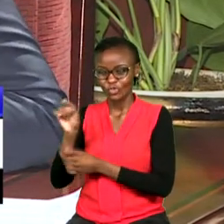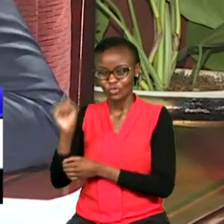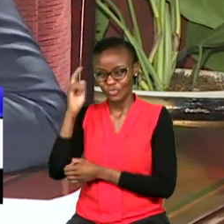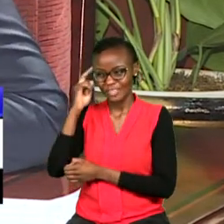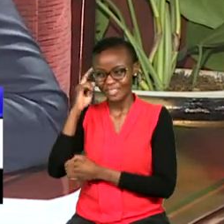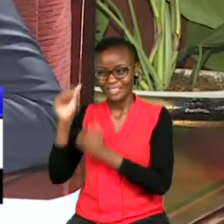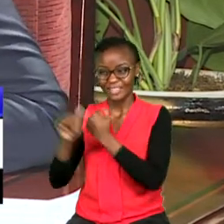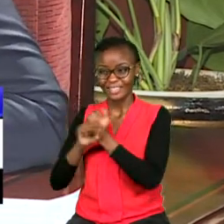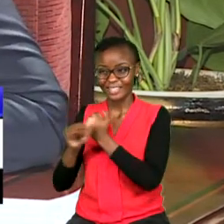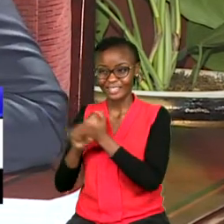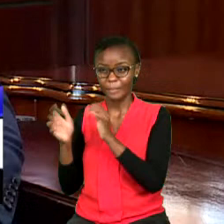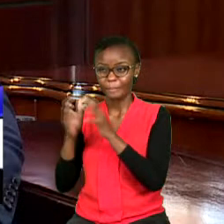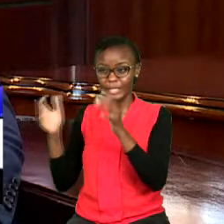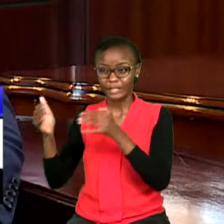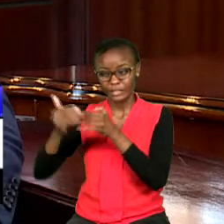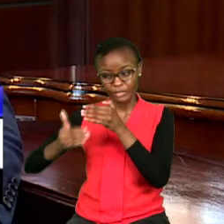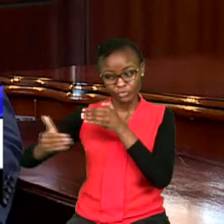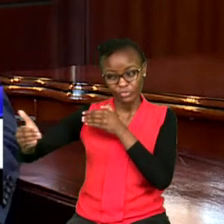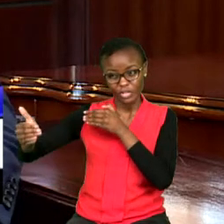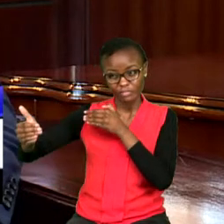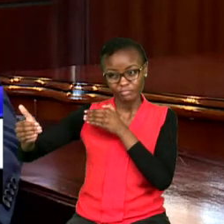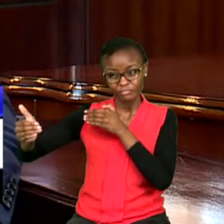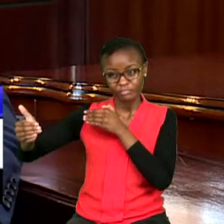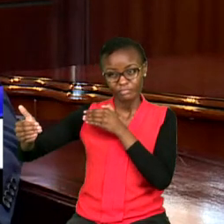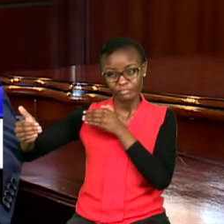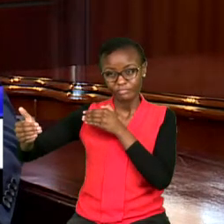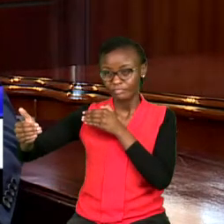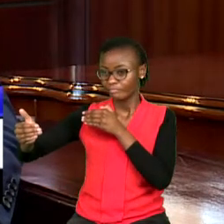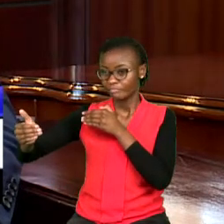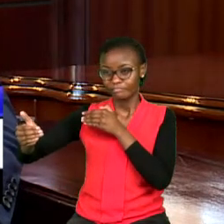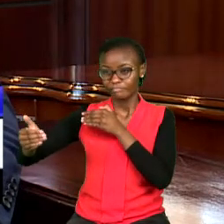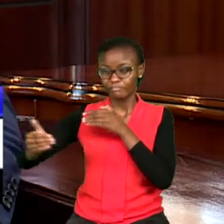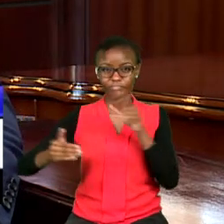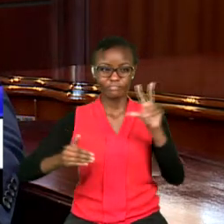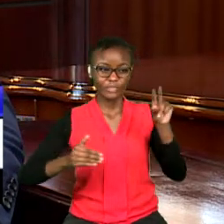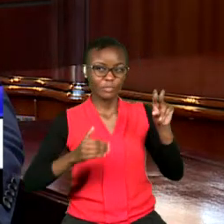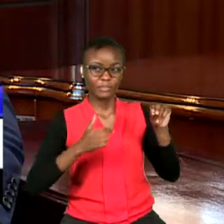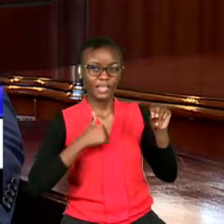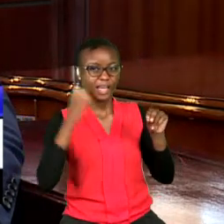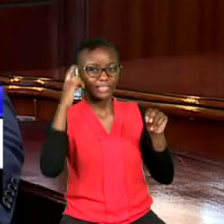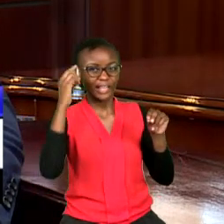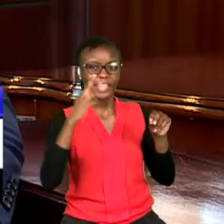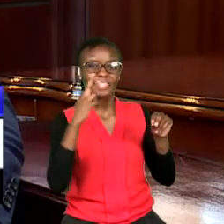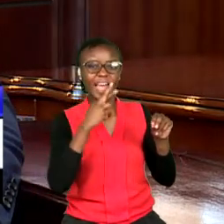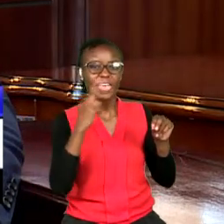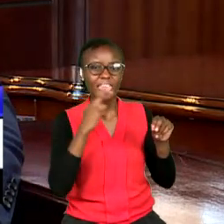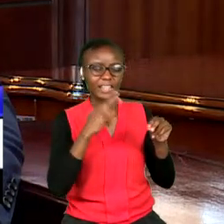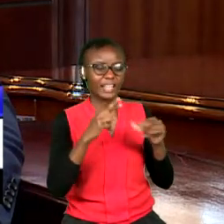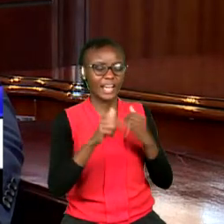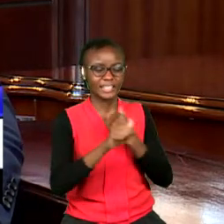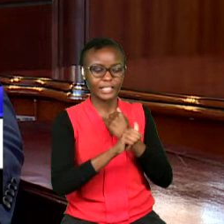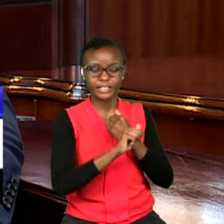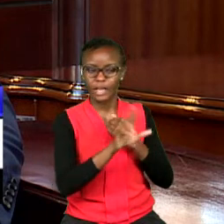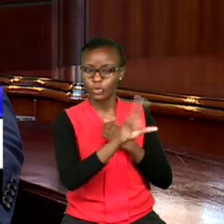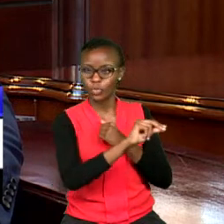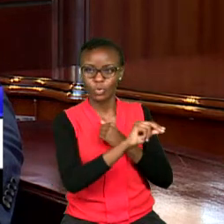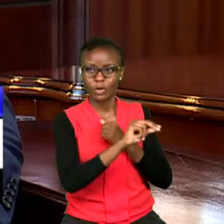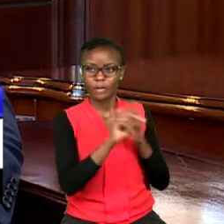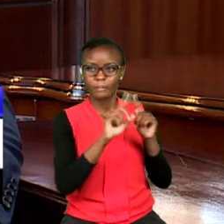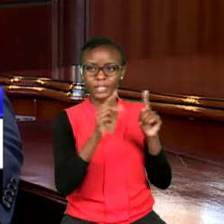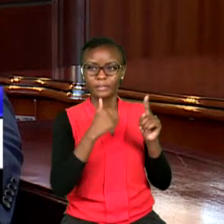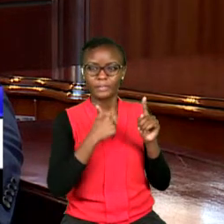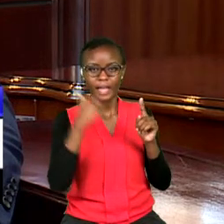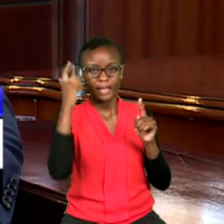crisis in the waiting? I don't see it as a crisis. Kenya has a debt to